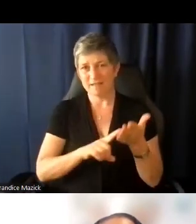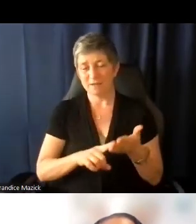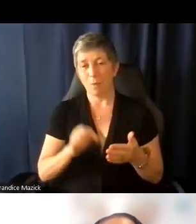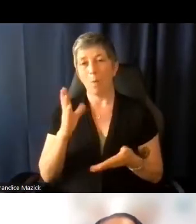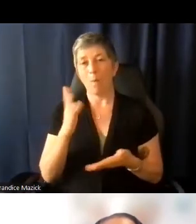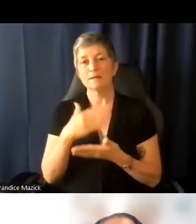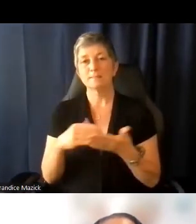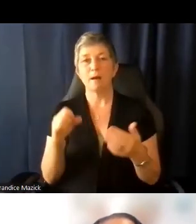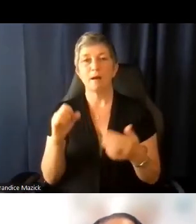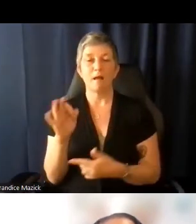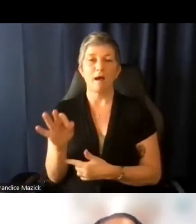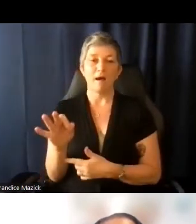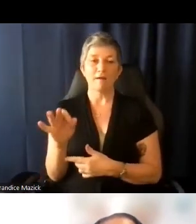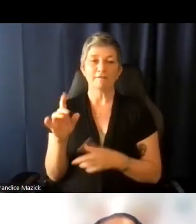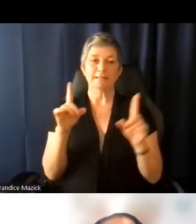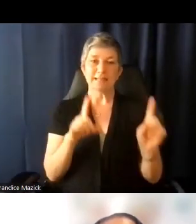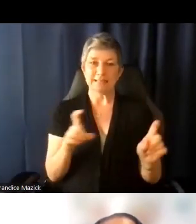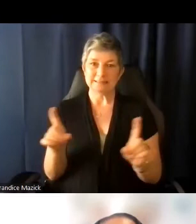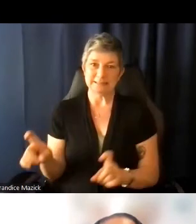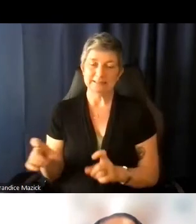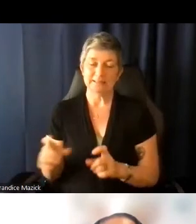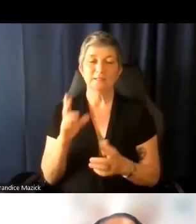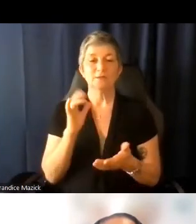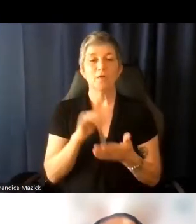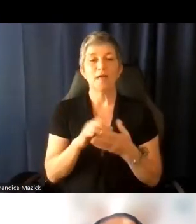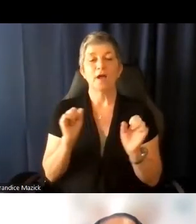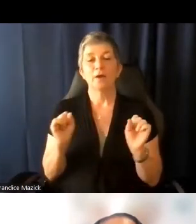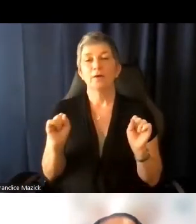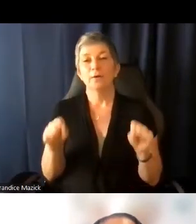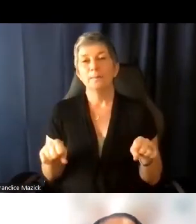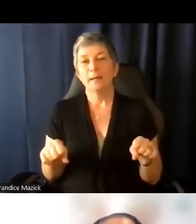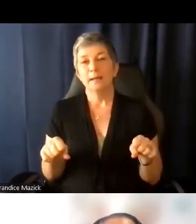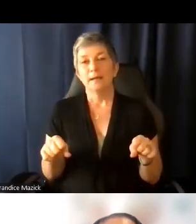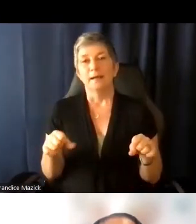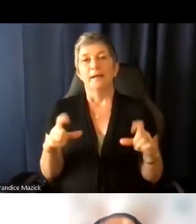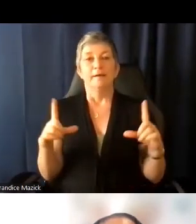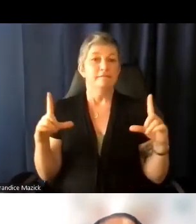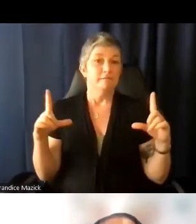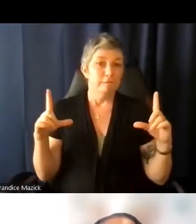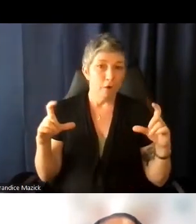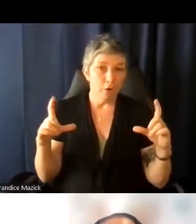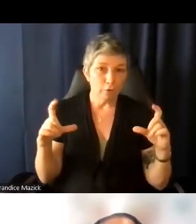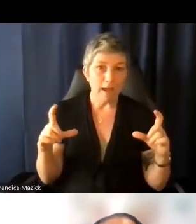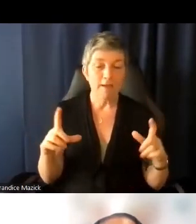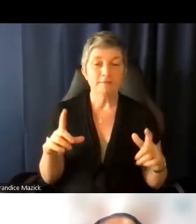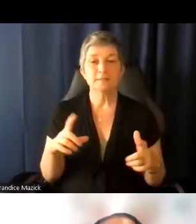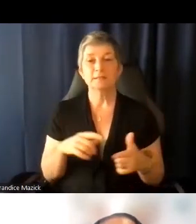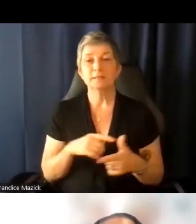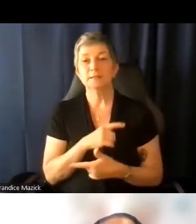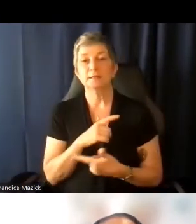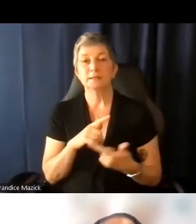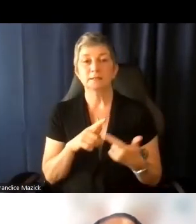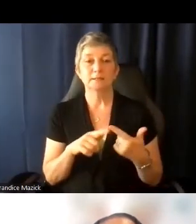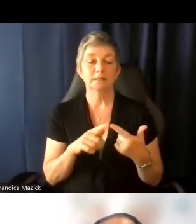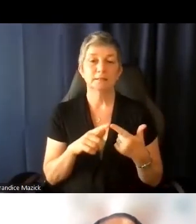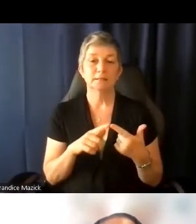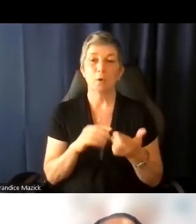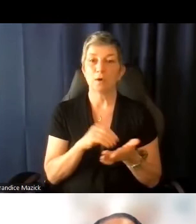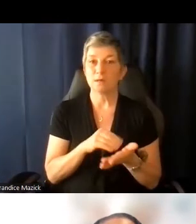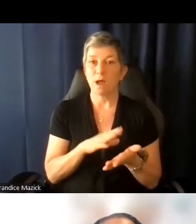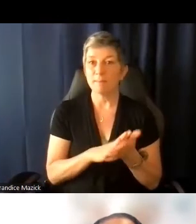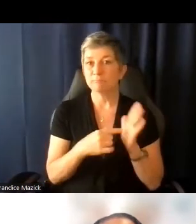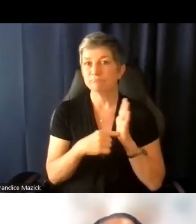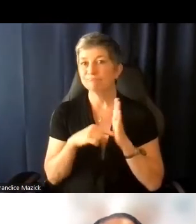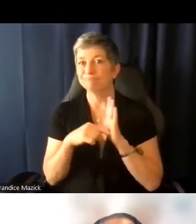a testing. So that could be photographs. It could include documents that reflect